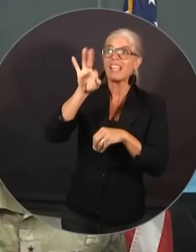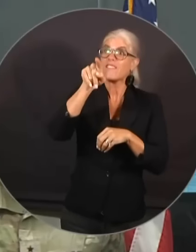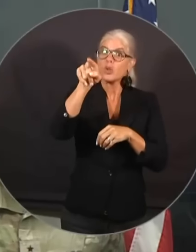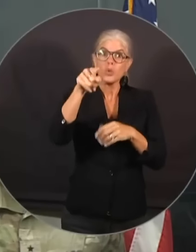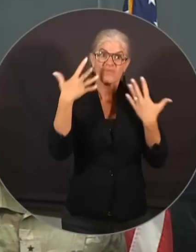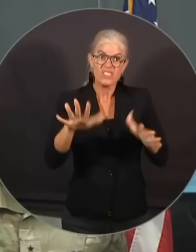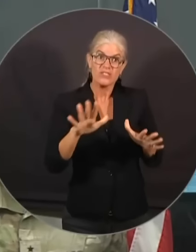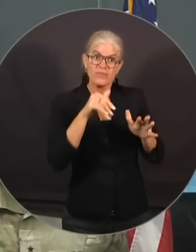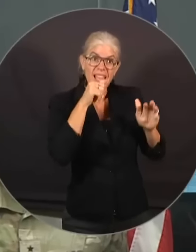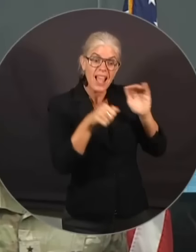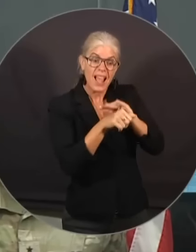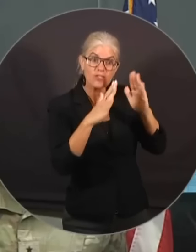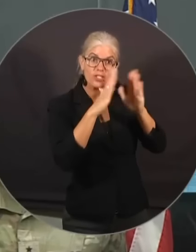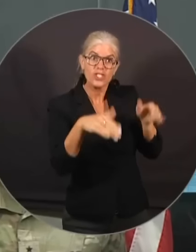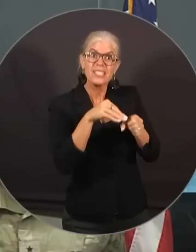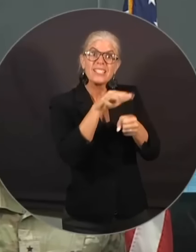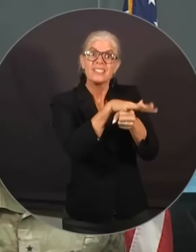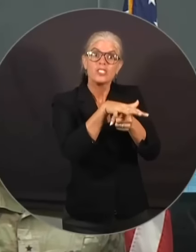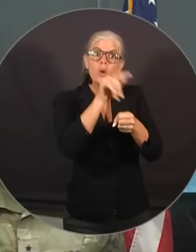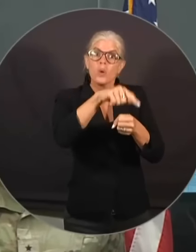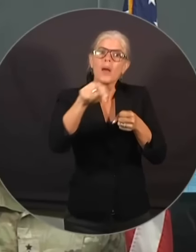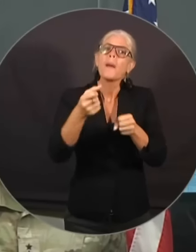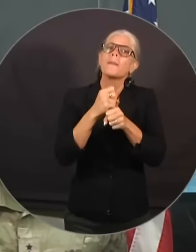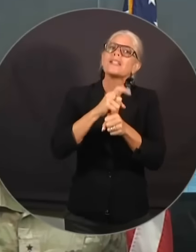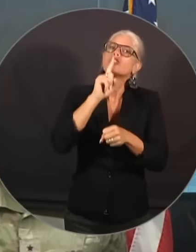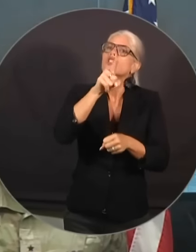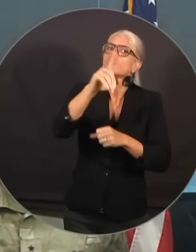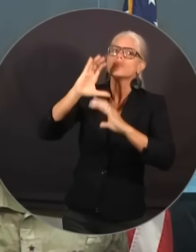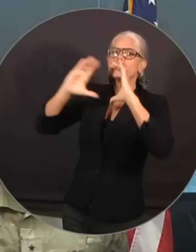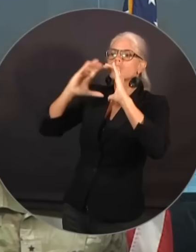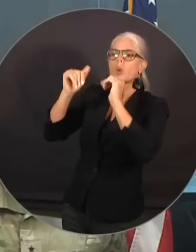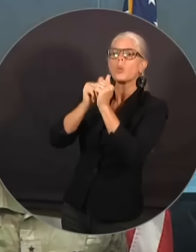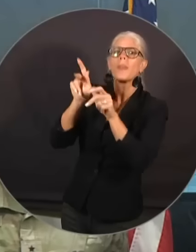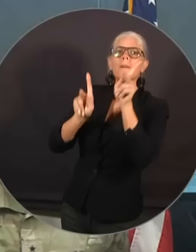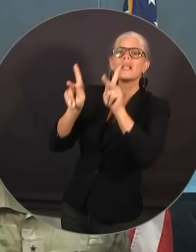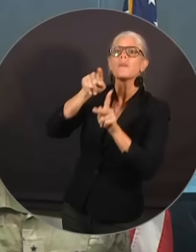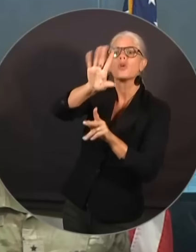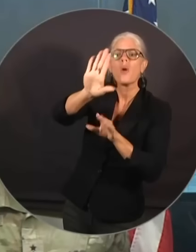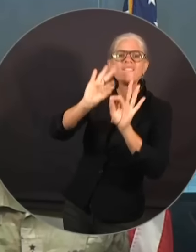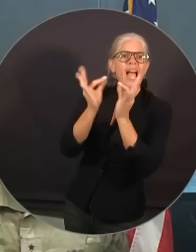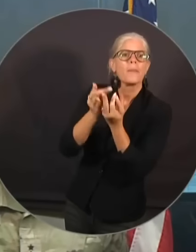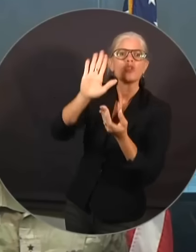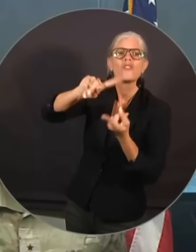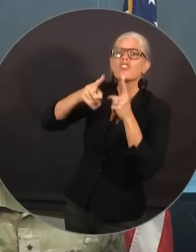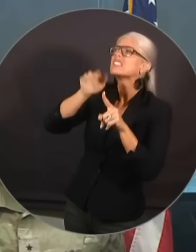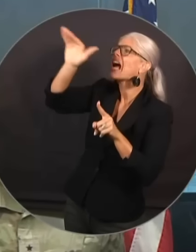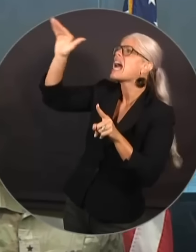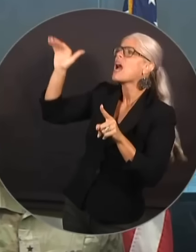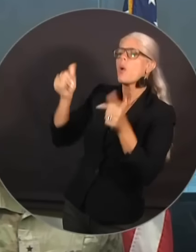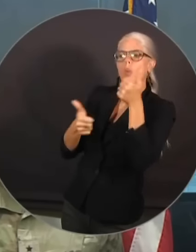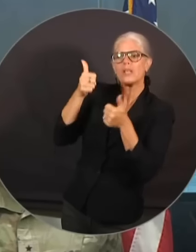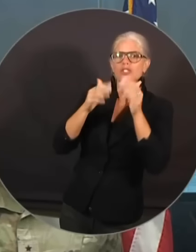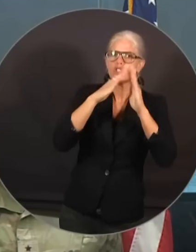those evacuation zones, make sure you let people know that you're doing that, whether it's a friend, a family member. I know some of the counties